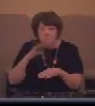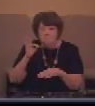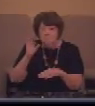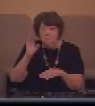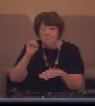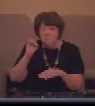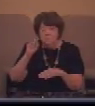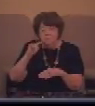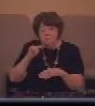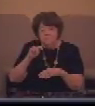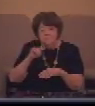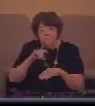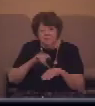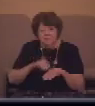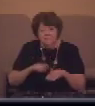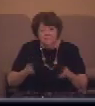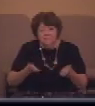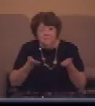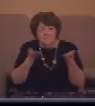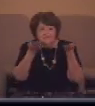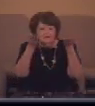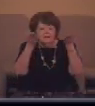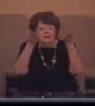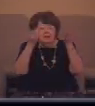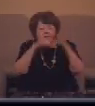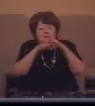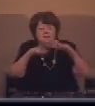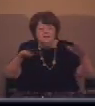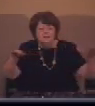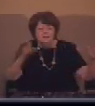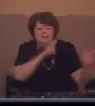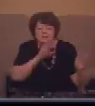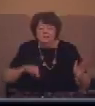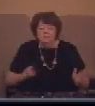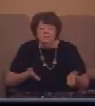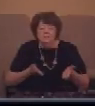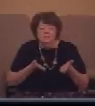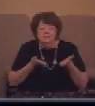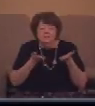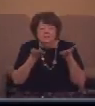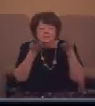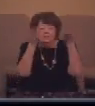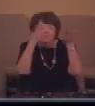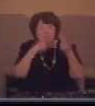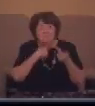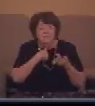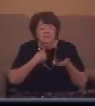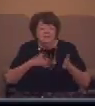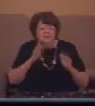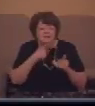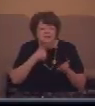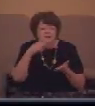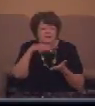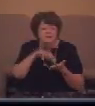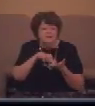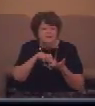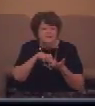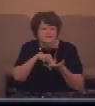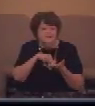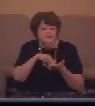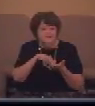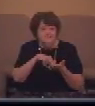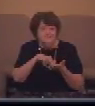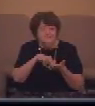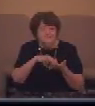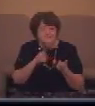on higher ground. Lord, lift me up and let me stand